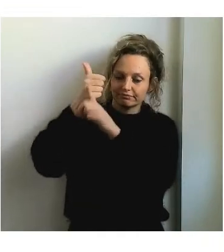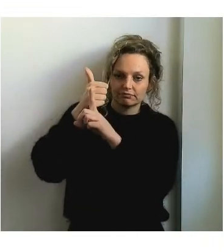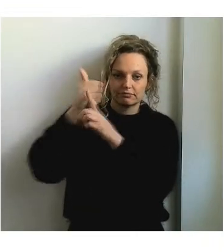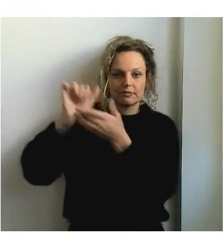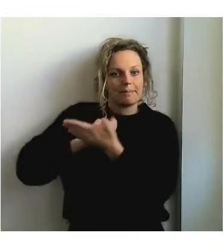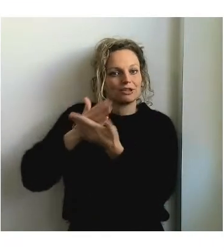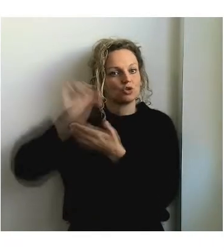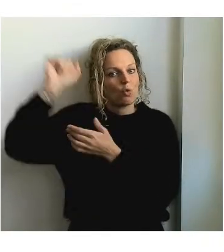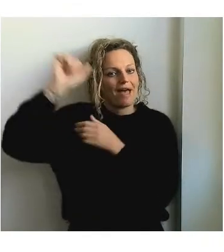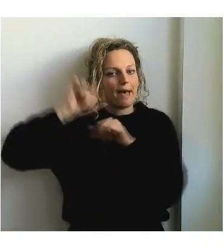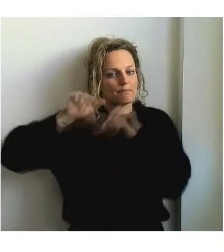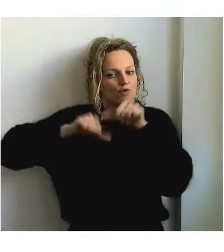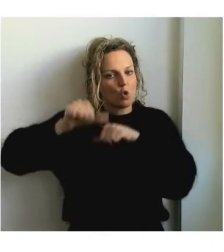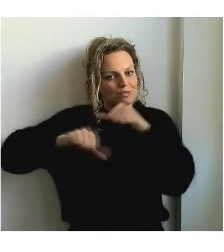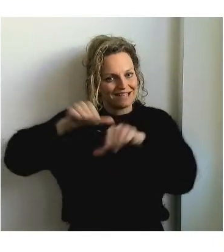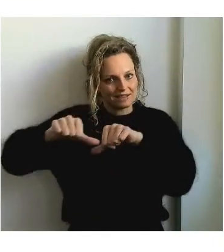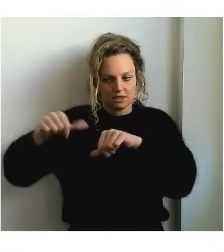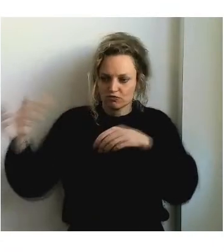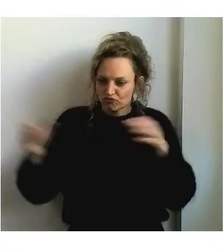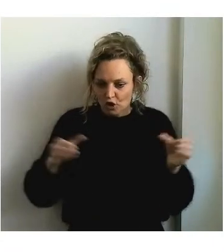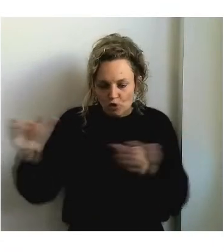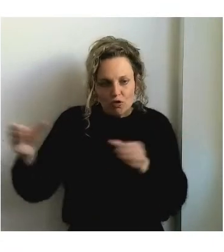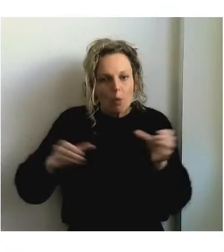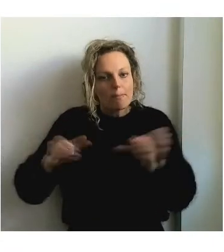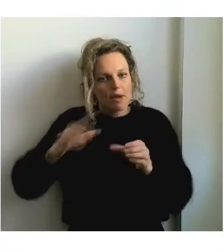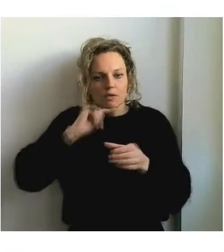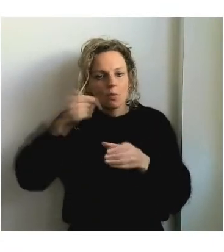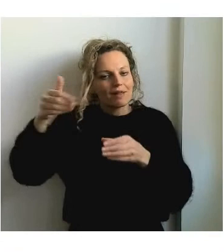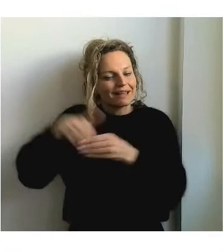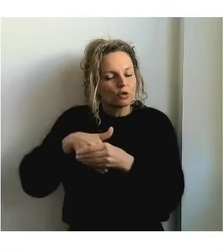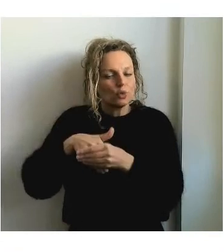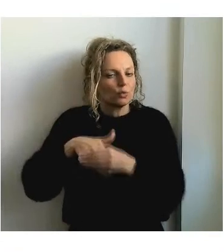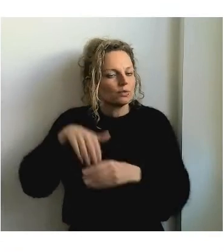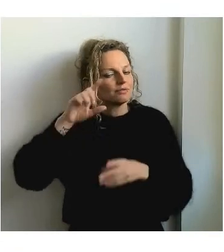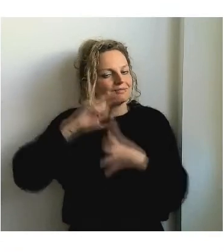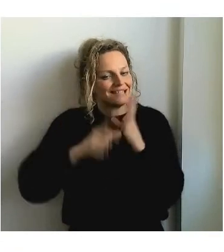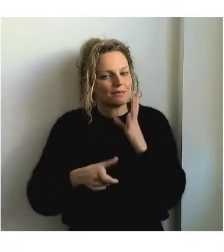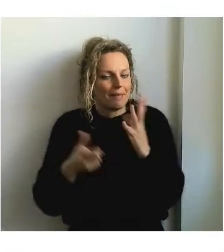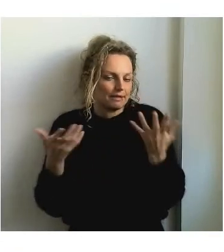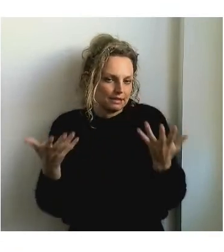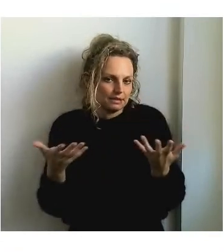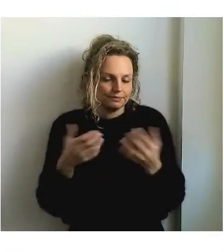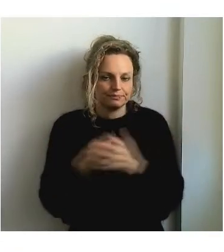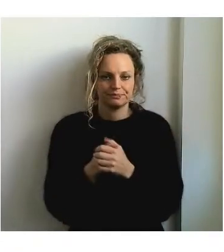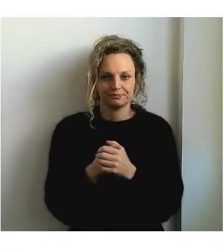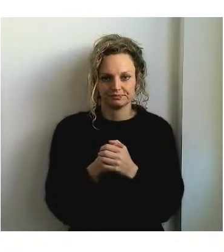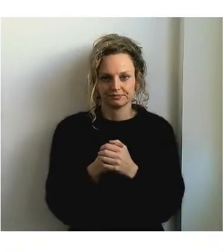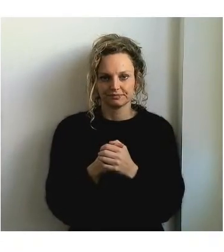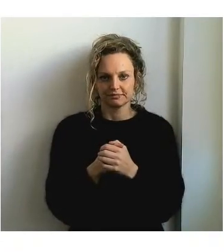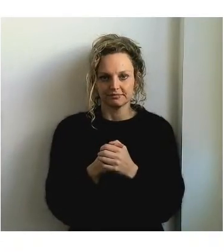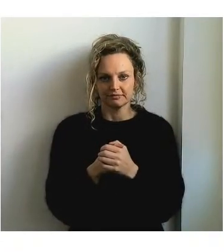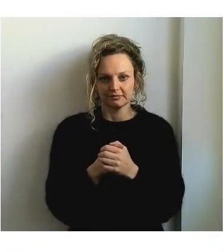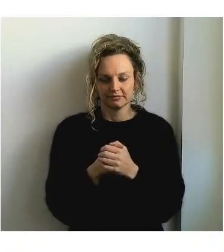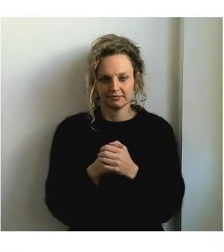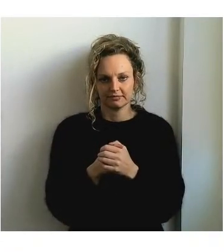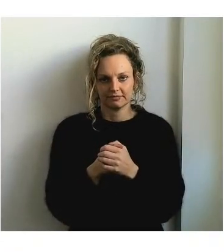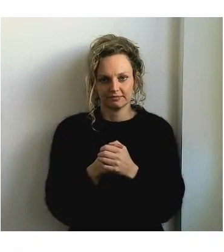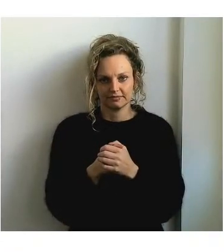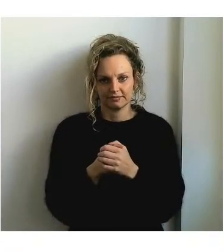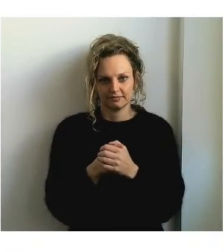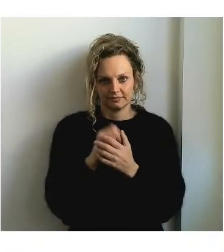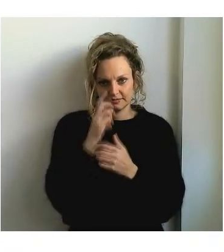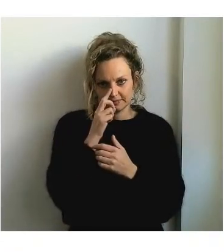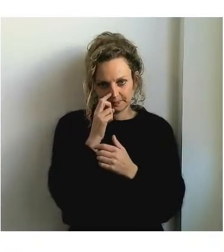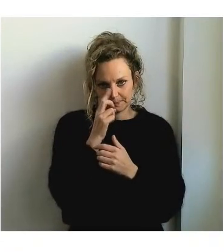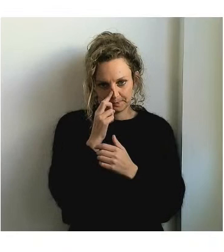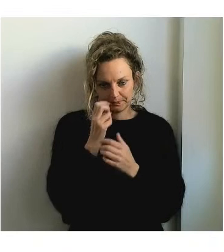at the sort of very start of all of the processes and policies. So yeah, I kind of feel lucky